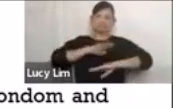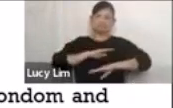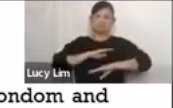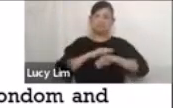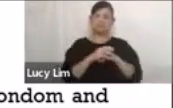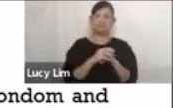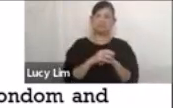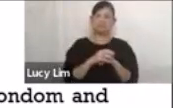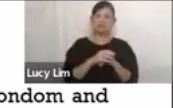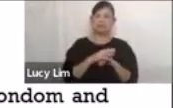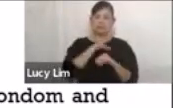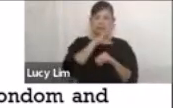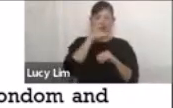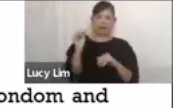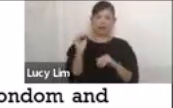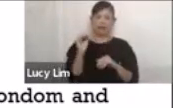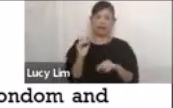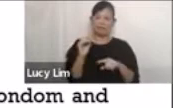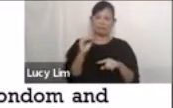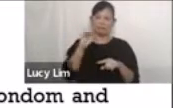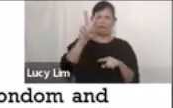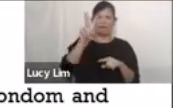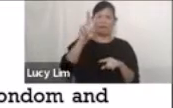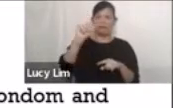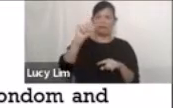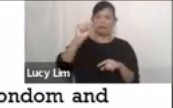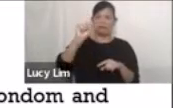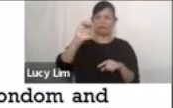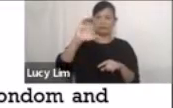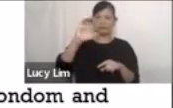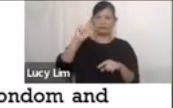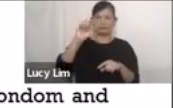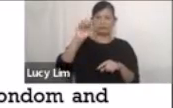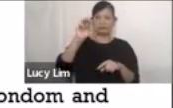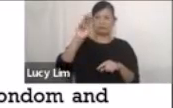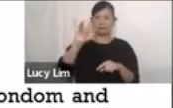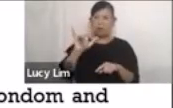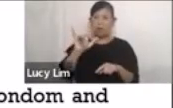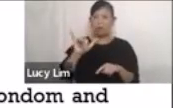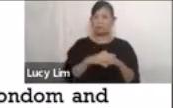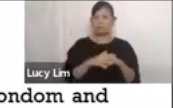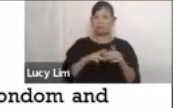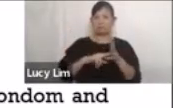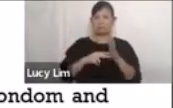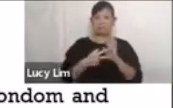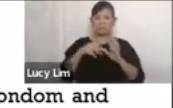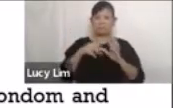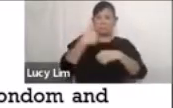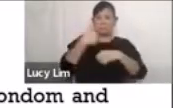vasectomy affected the sexual performance of a man, and which led to mostly women using